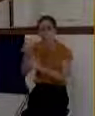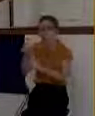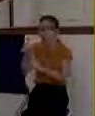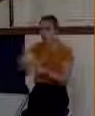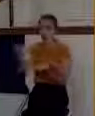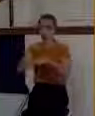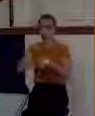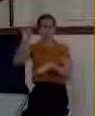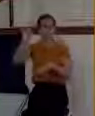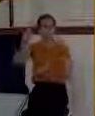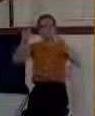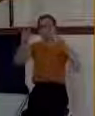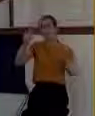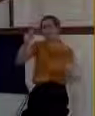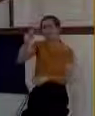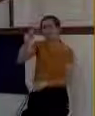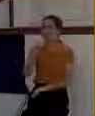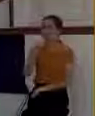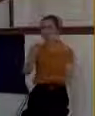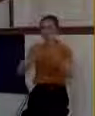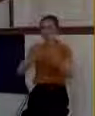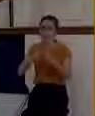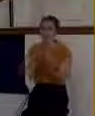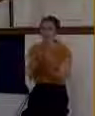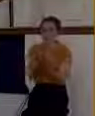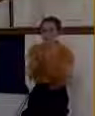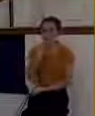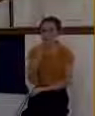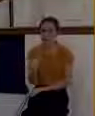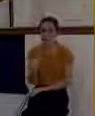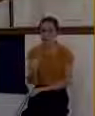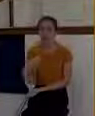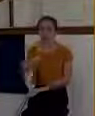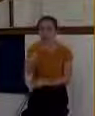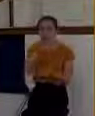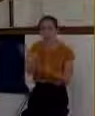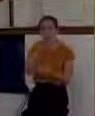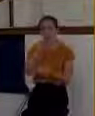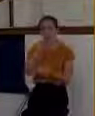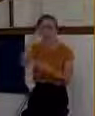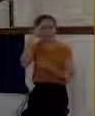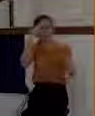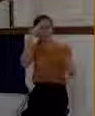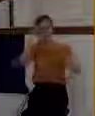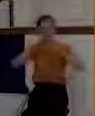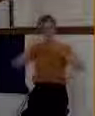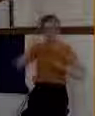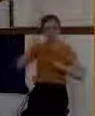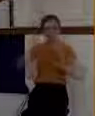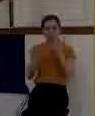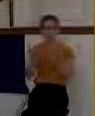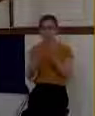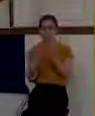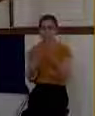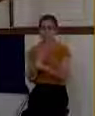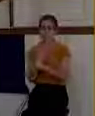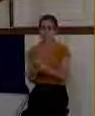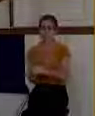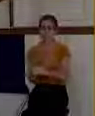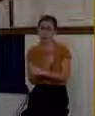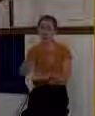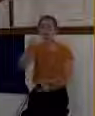God. You better use your own discernment. Use your own judgment. Again, John said, beloved,